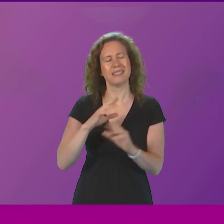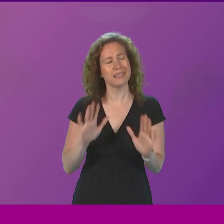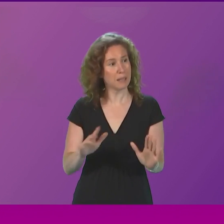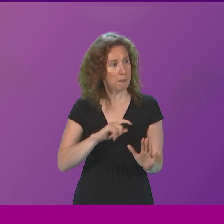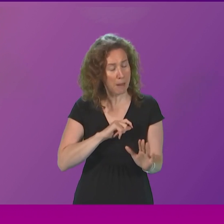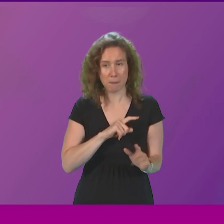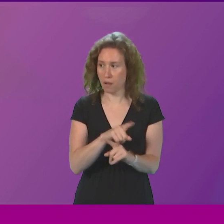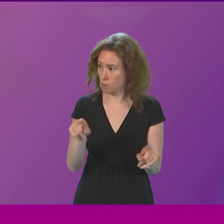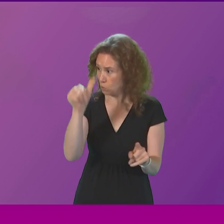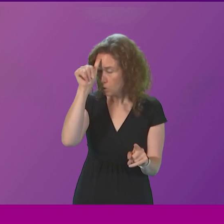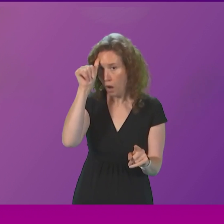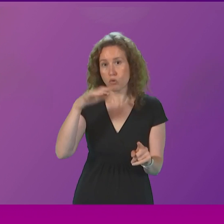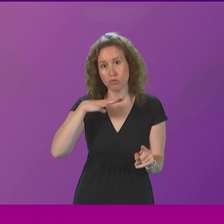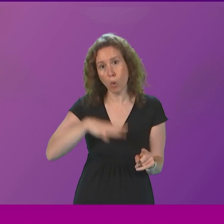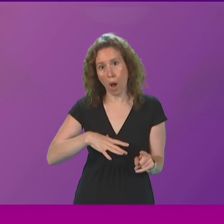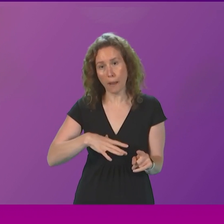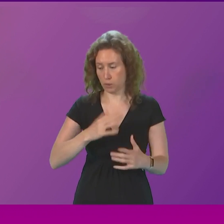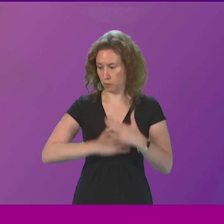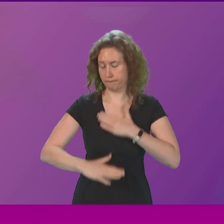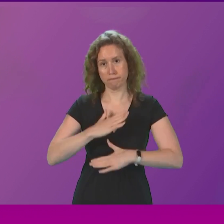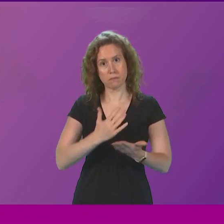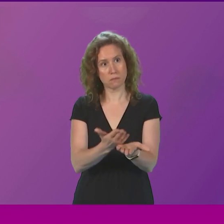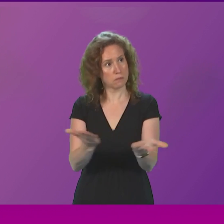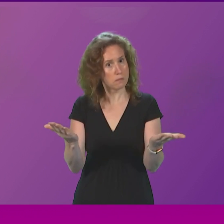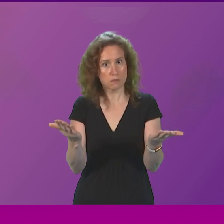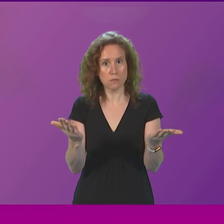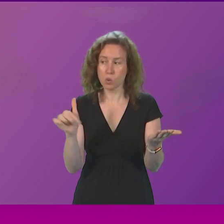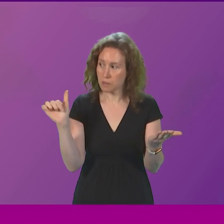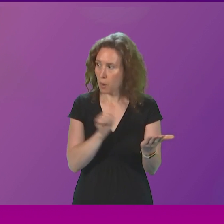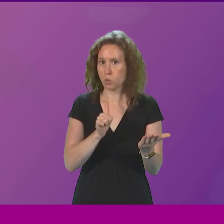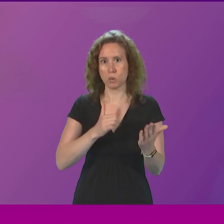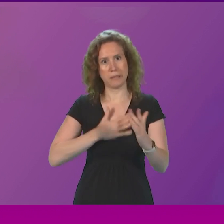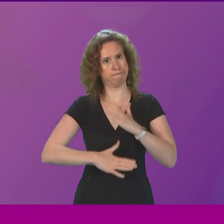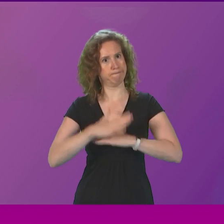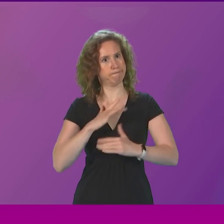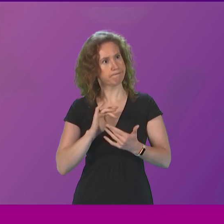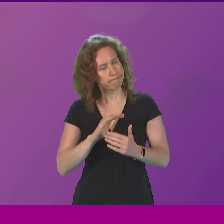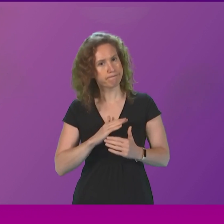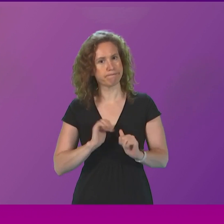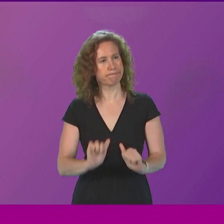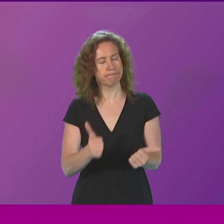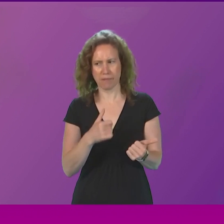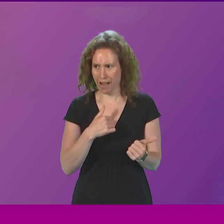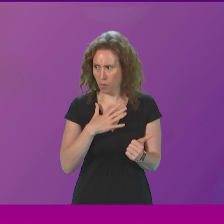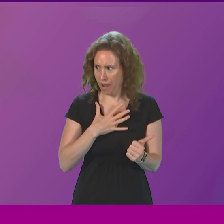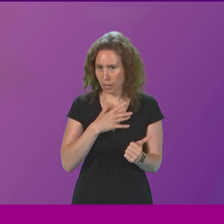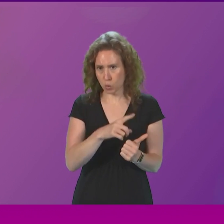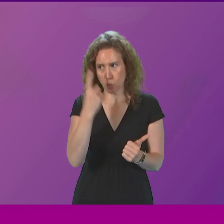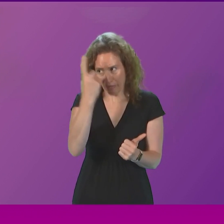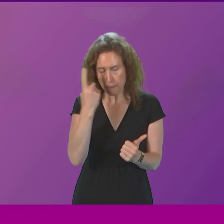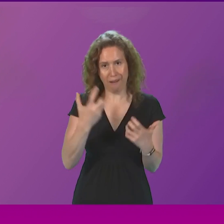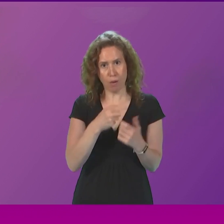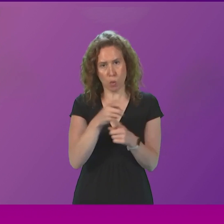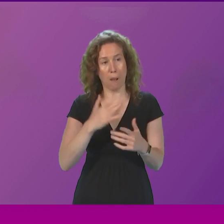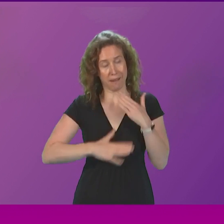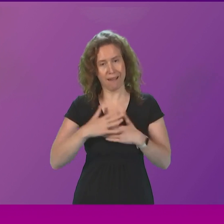Members, you will be aware of the requirement to conduct yourselves in an orderly manner. And, you know, I'd be grateful if people could reflect on how they